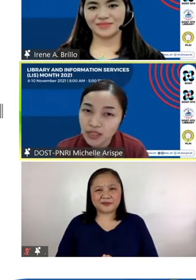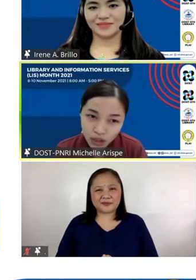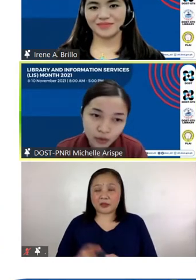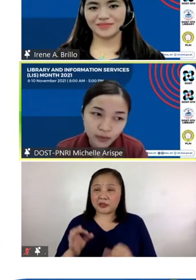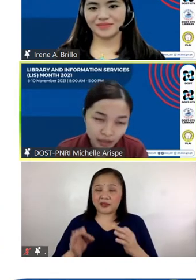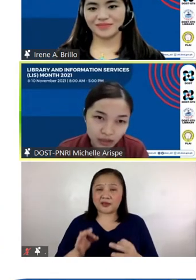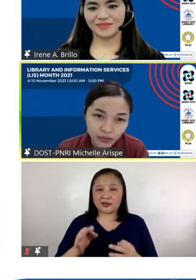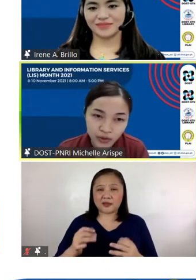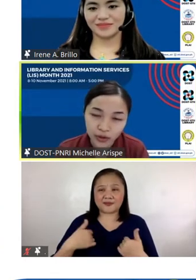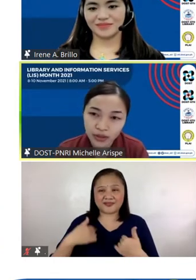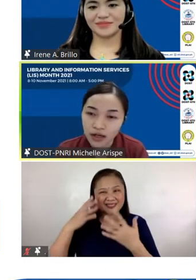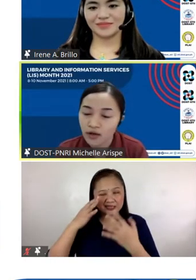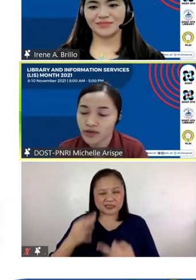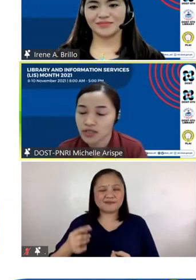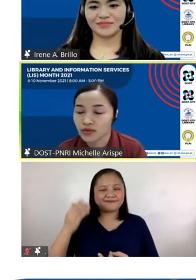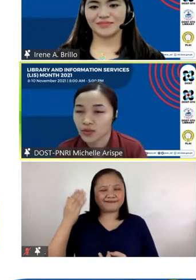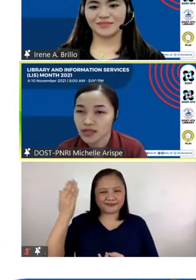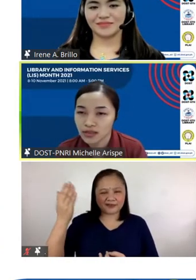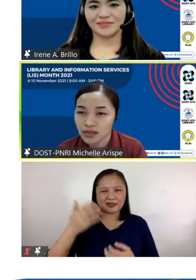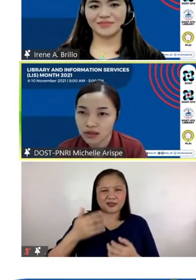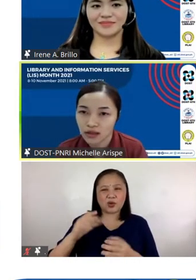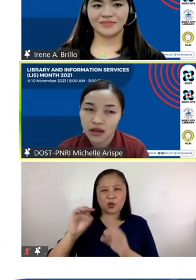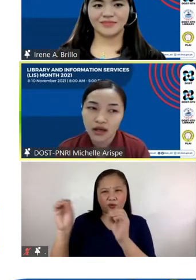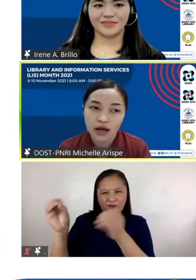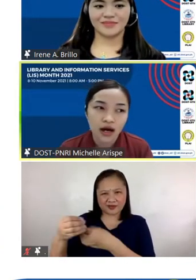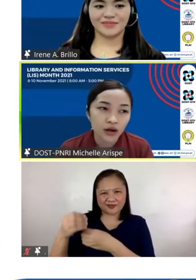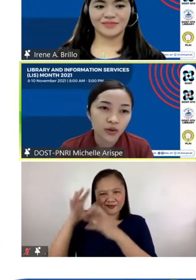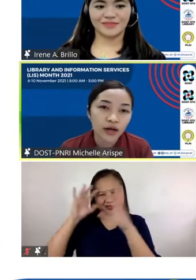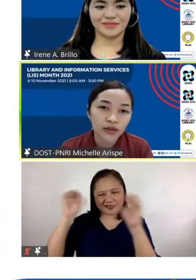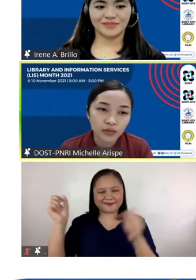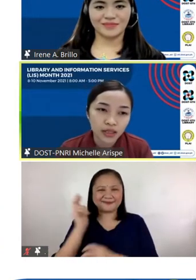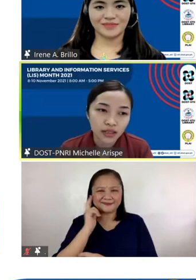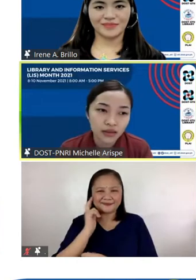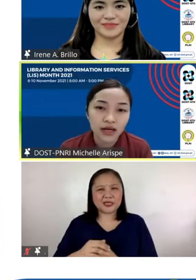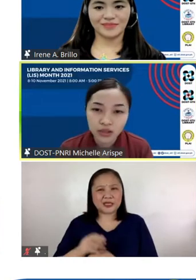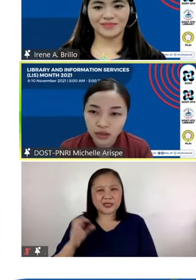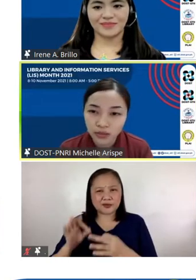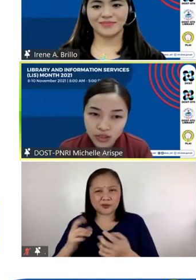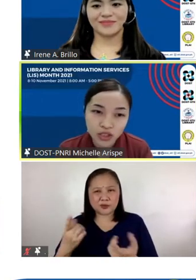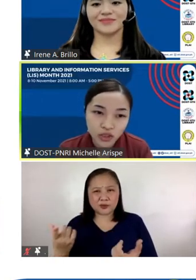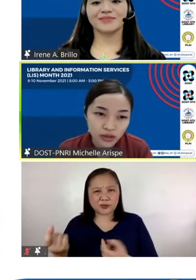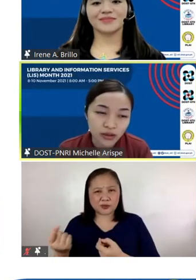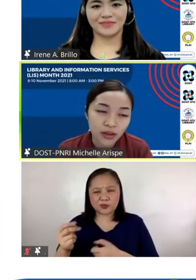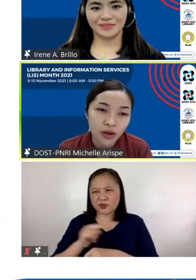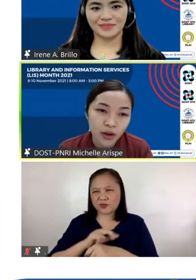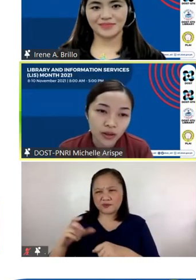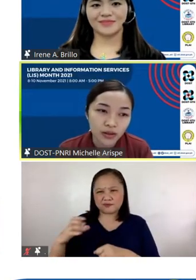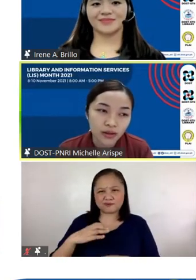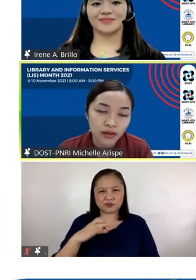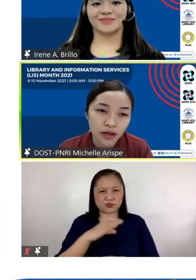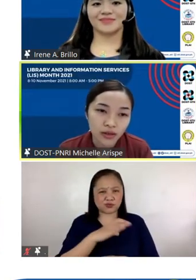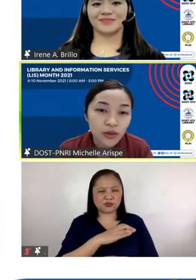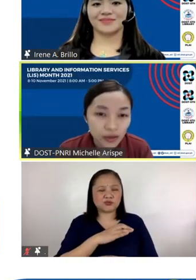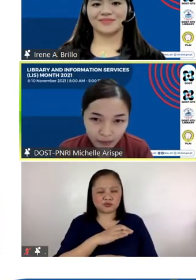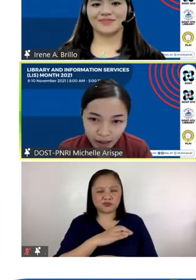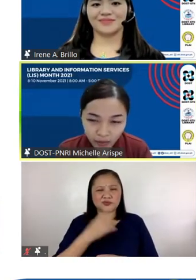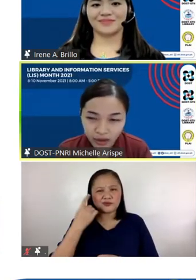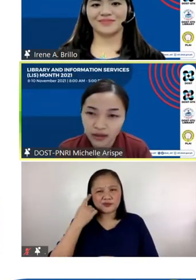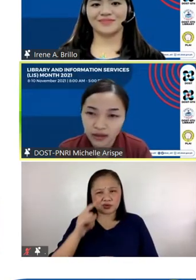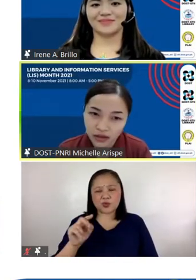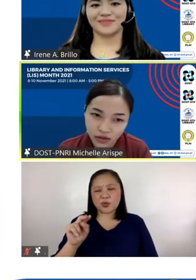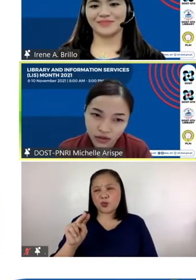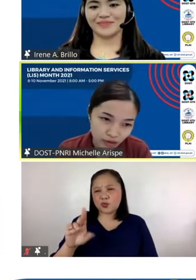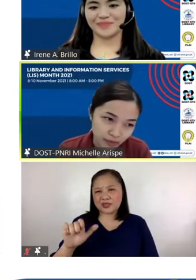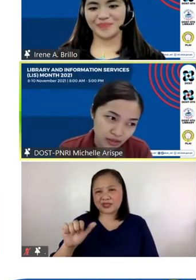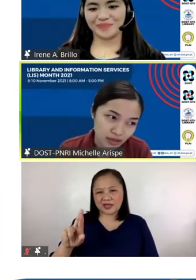basically, decision pa rin po yun ng Office of the President kung ano yung magiging national position on nuclear